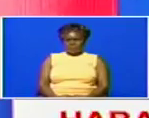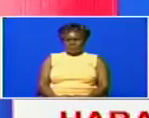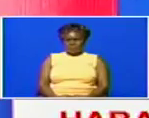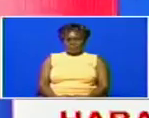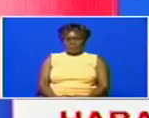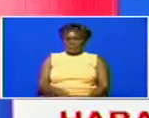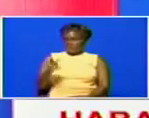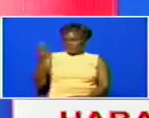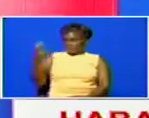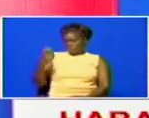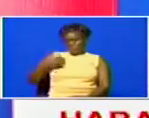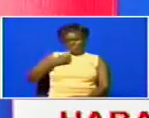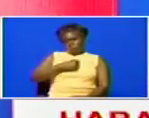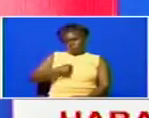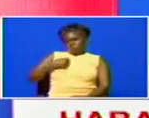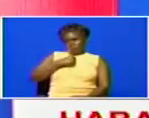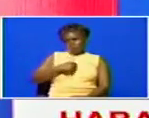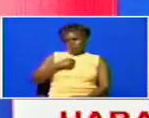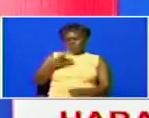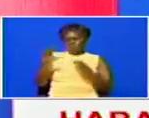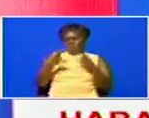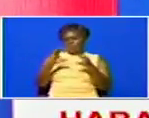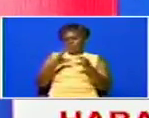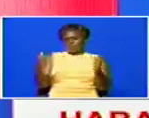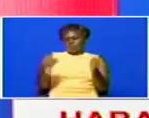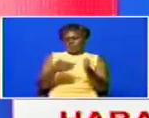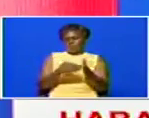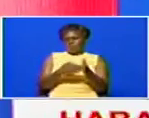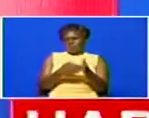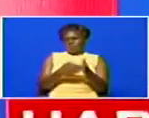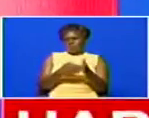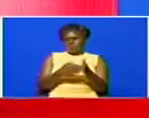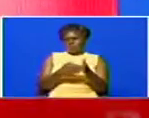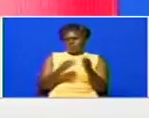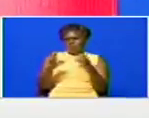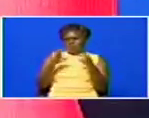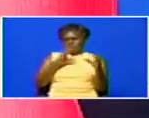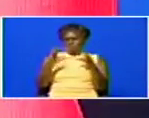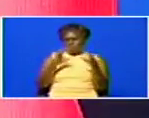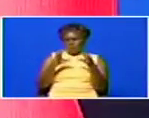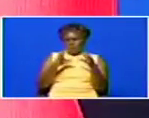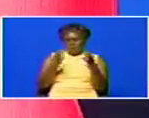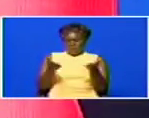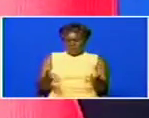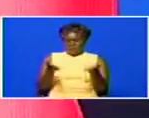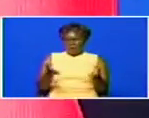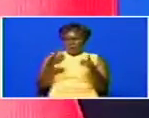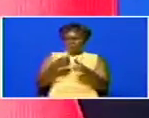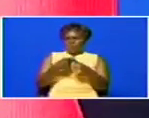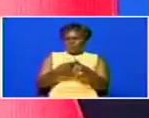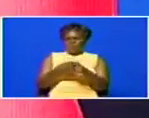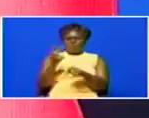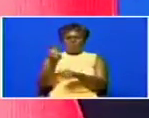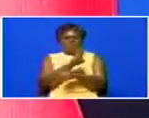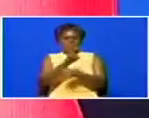Naam, mtazamaji, kumradhi kidogo hapo, mawasiliano yamekatika, lakini mawasiliano ambayo yanatolewa hivi sasa kutoka kwa